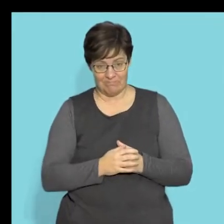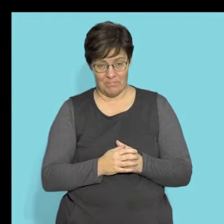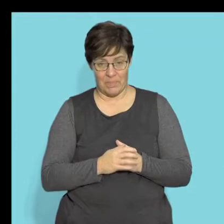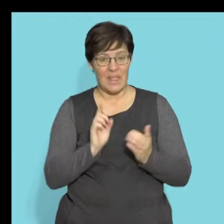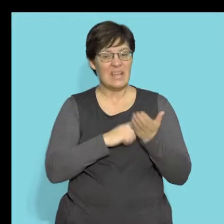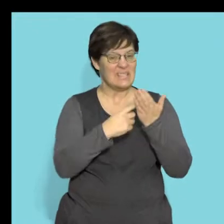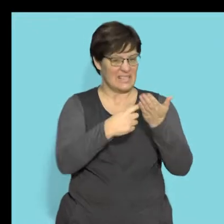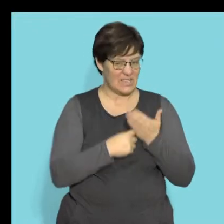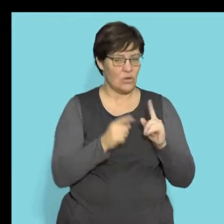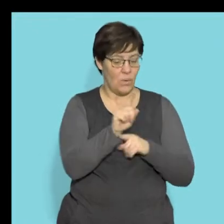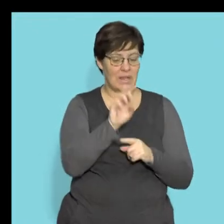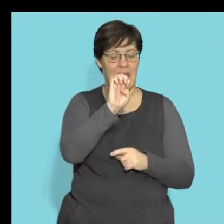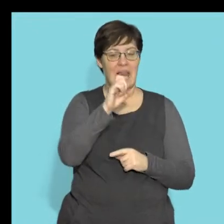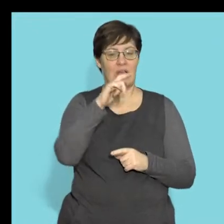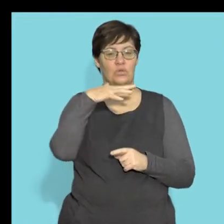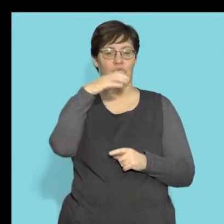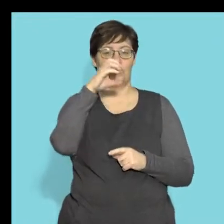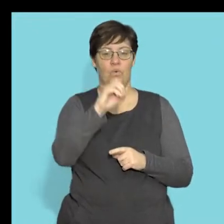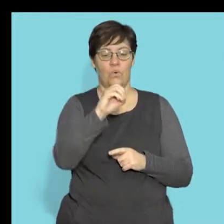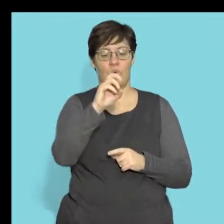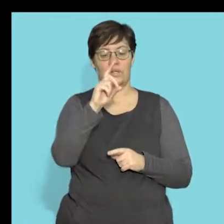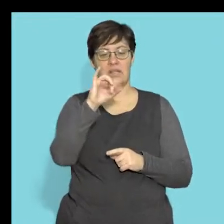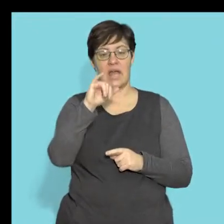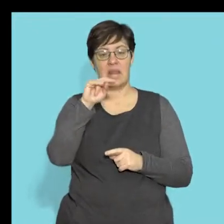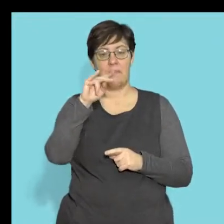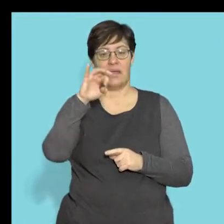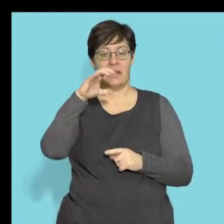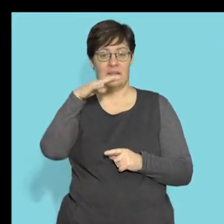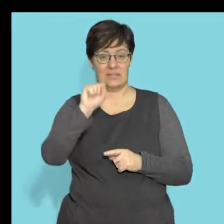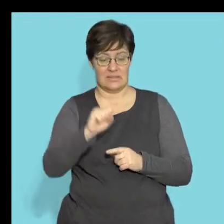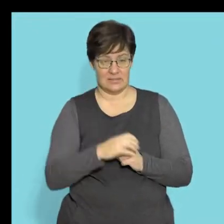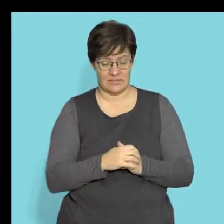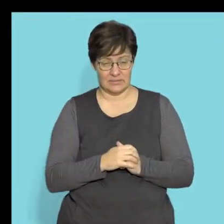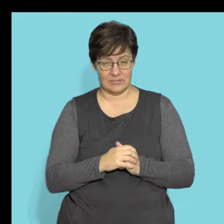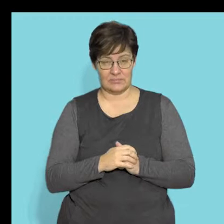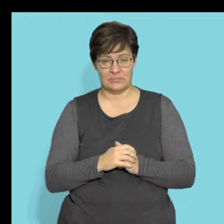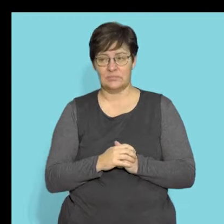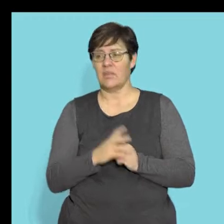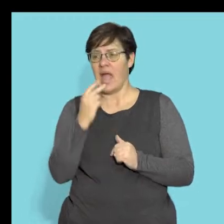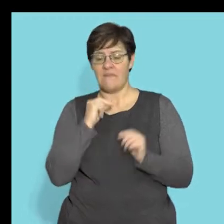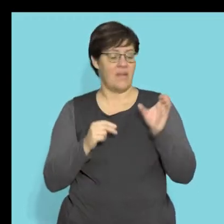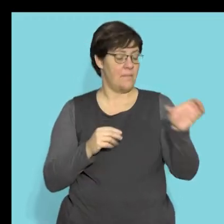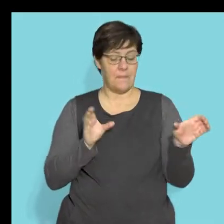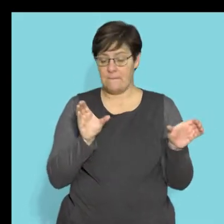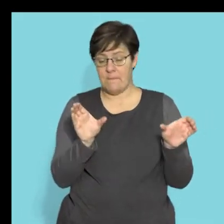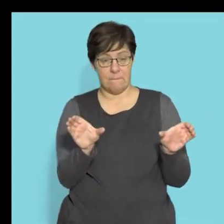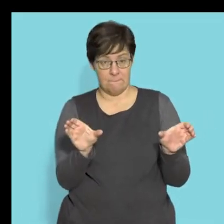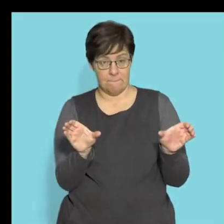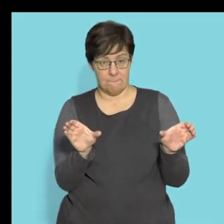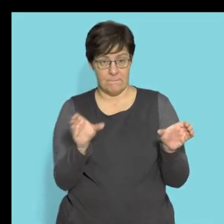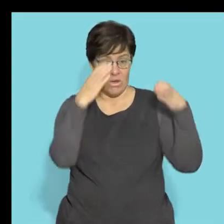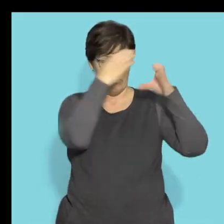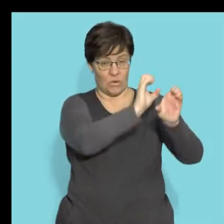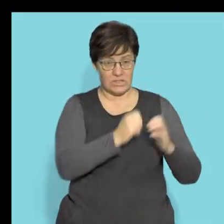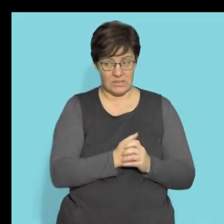over our discussion on electrodynamics. So when we deal with electrodynamics, there are really two areas